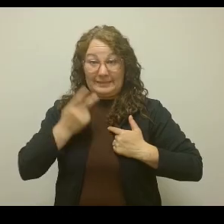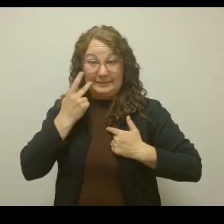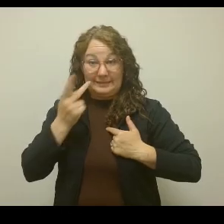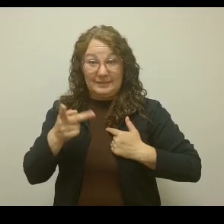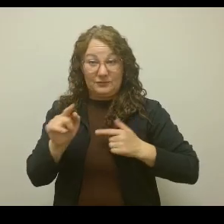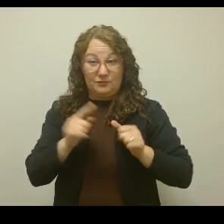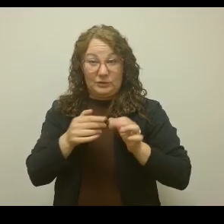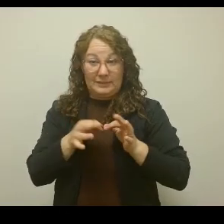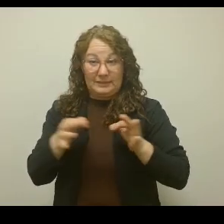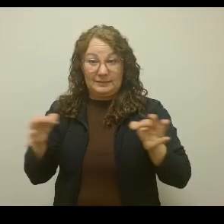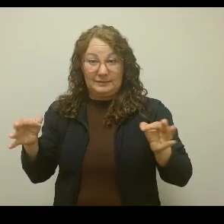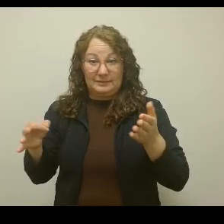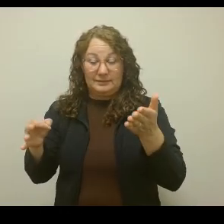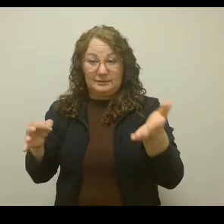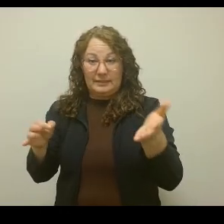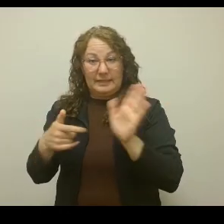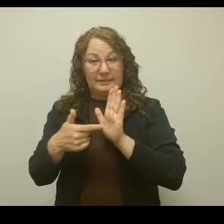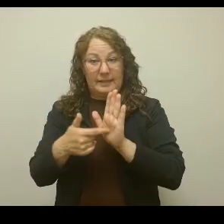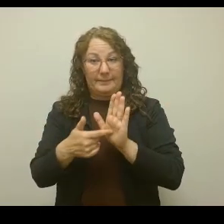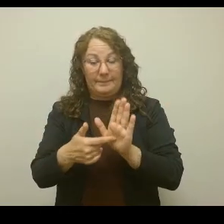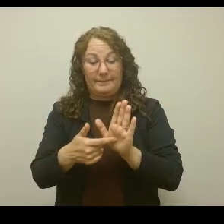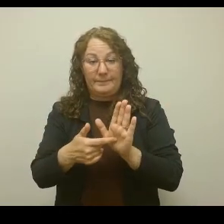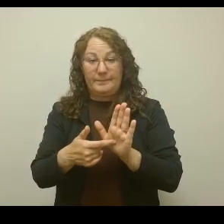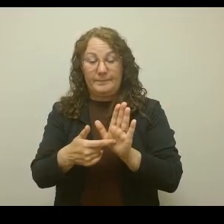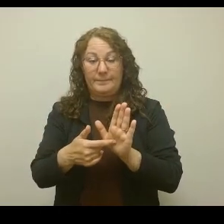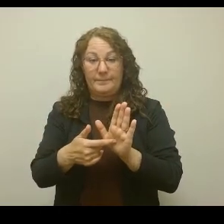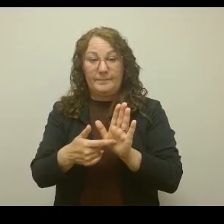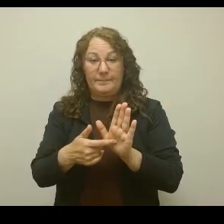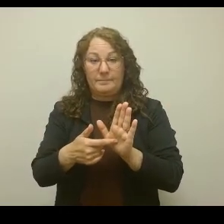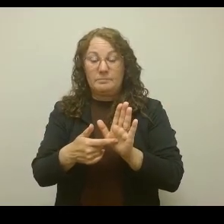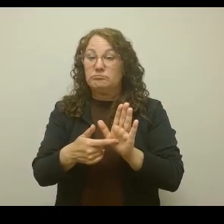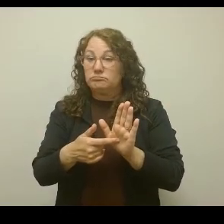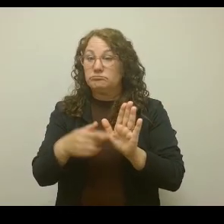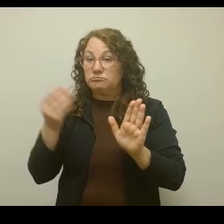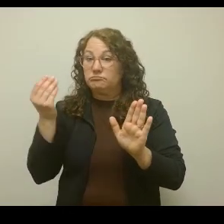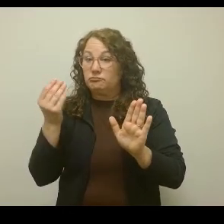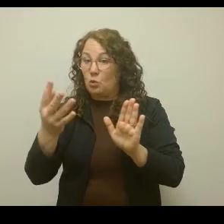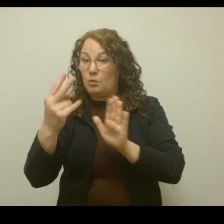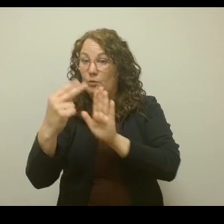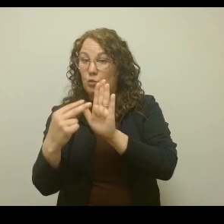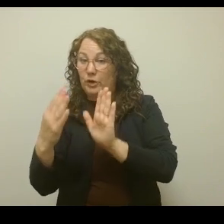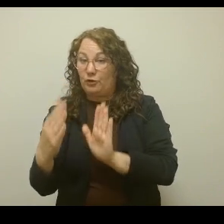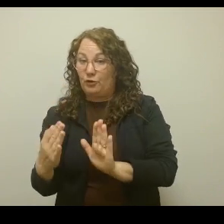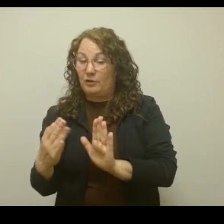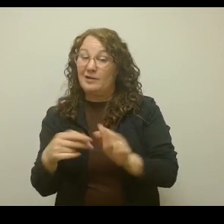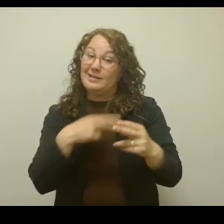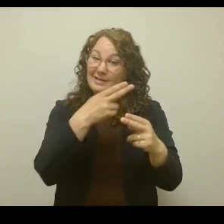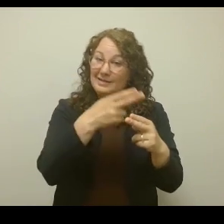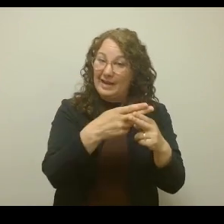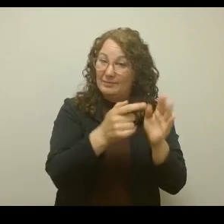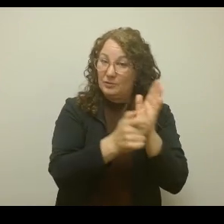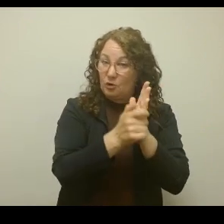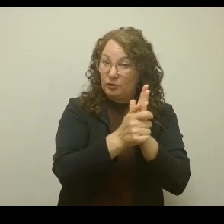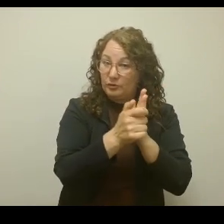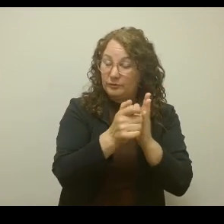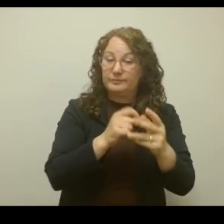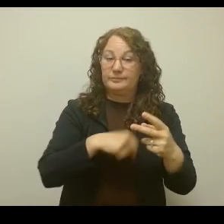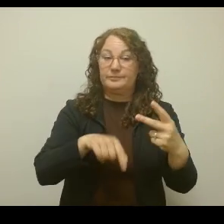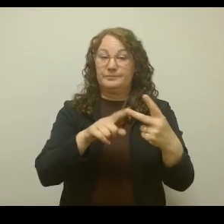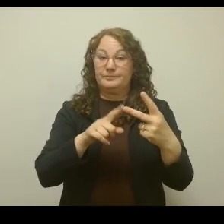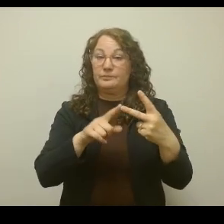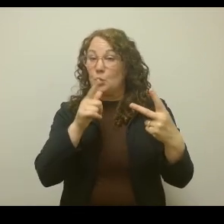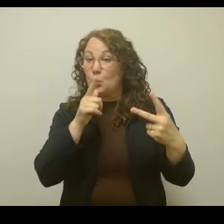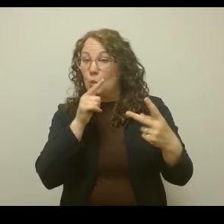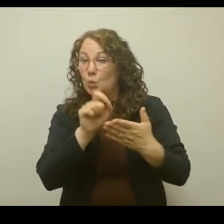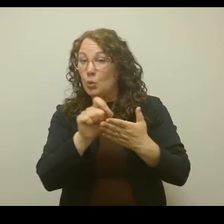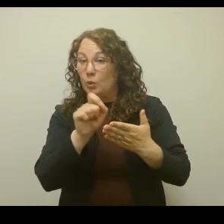sentence example, I've told the reader the name of the article and who